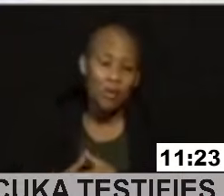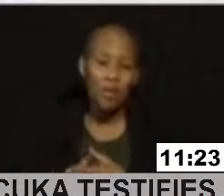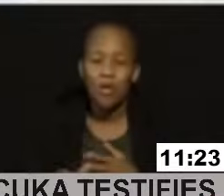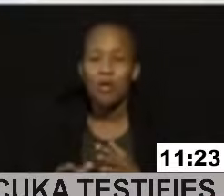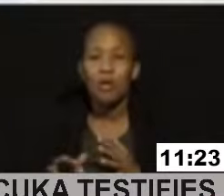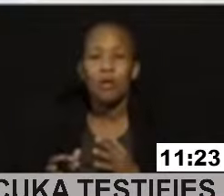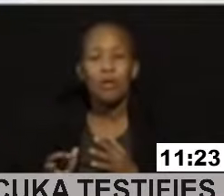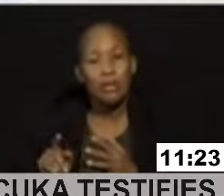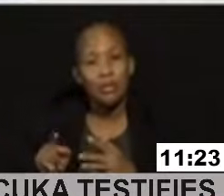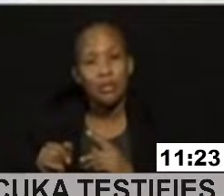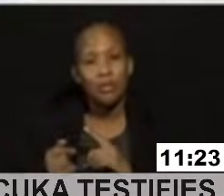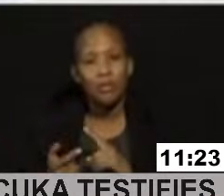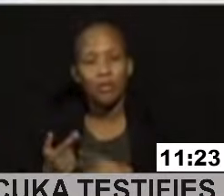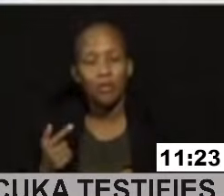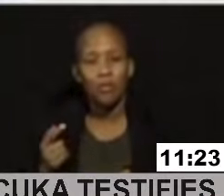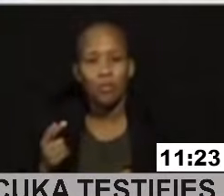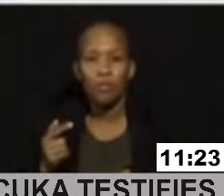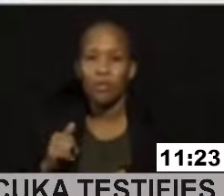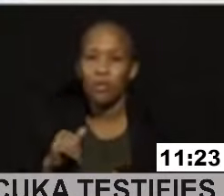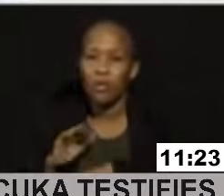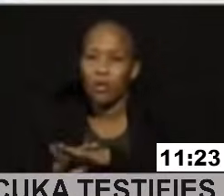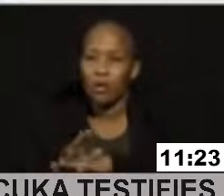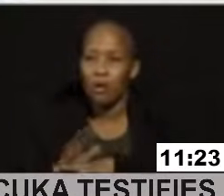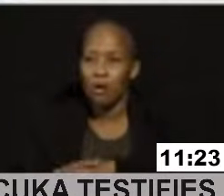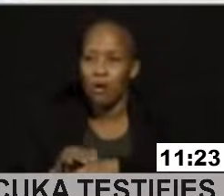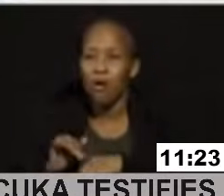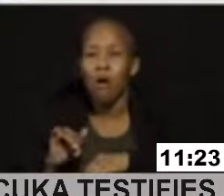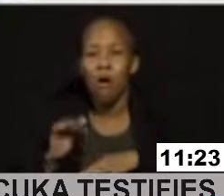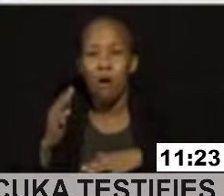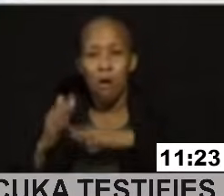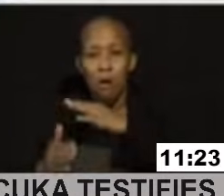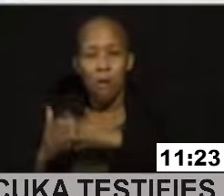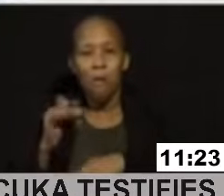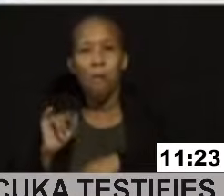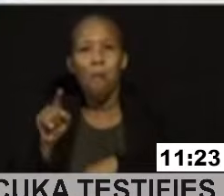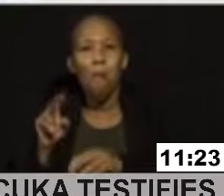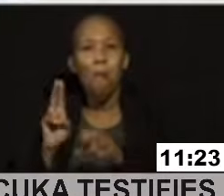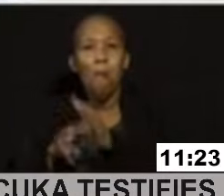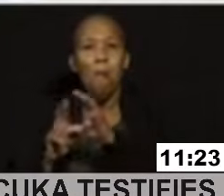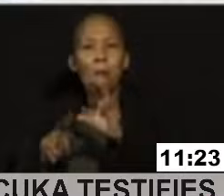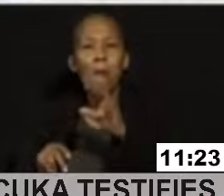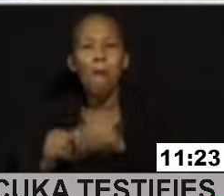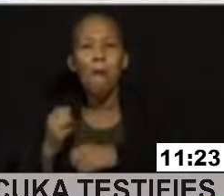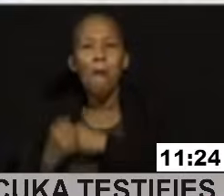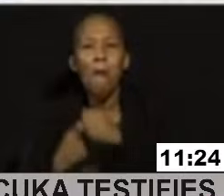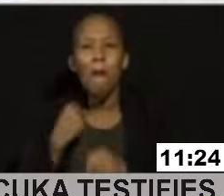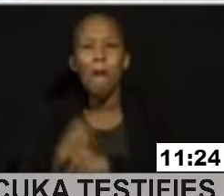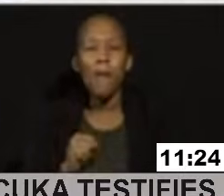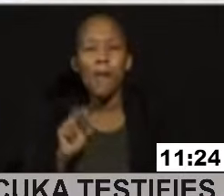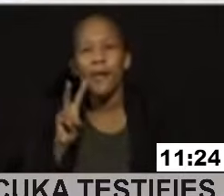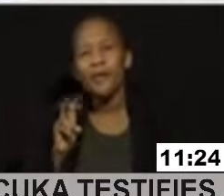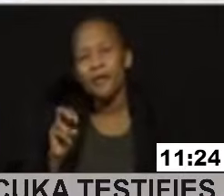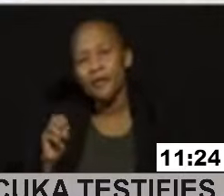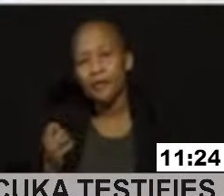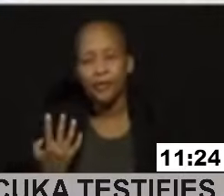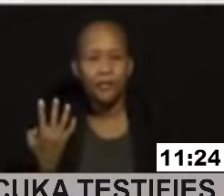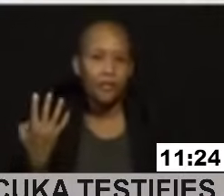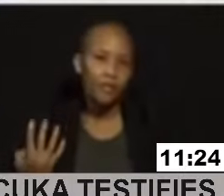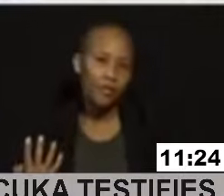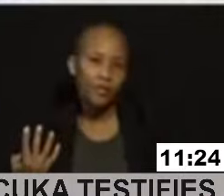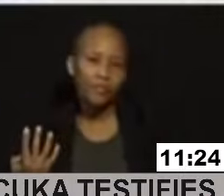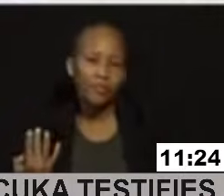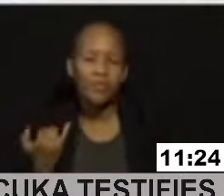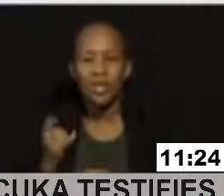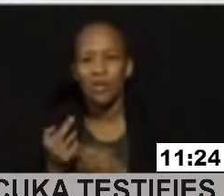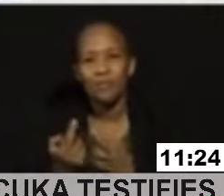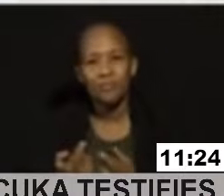through to the end of your tenure in 2004? What limitations were there on resources?